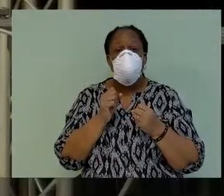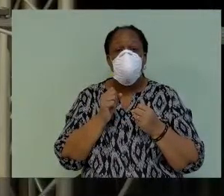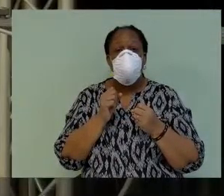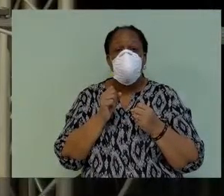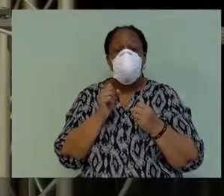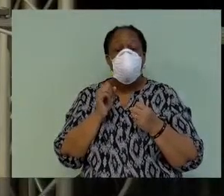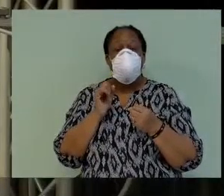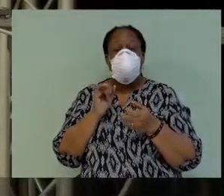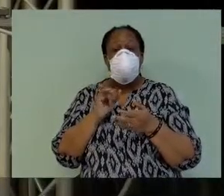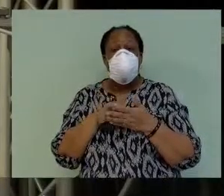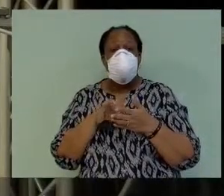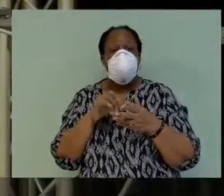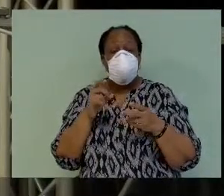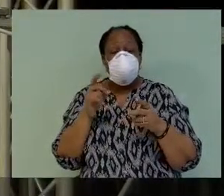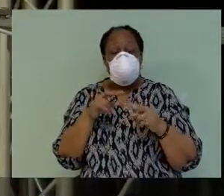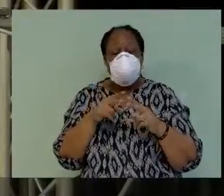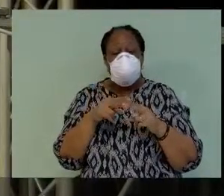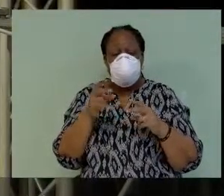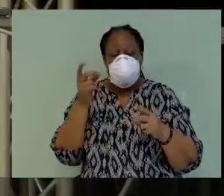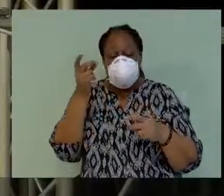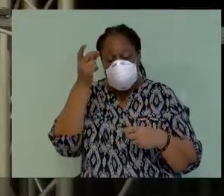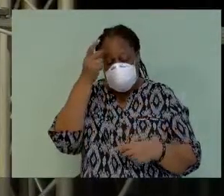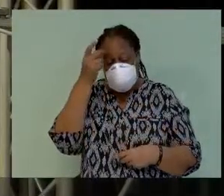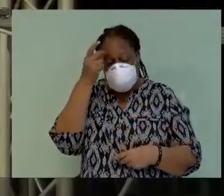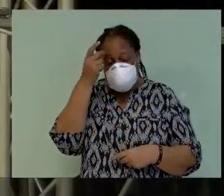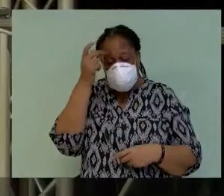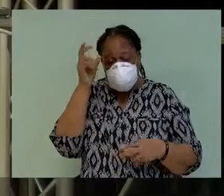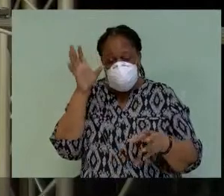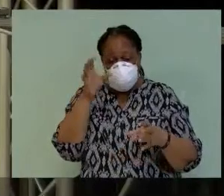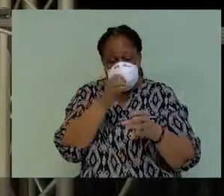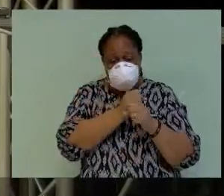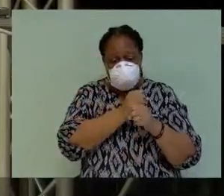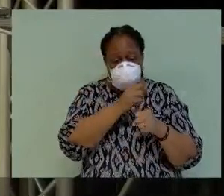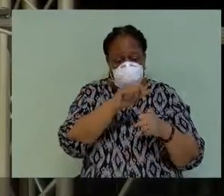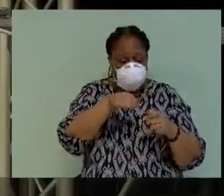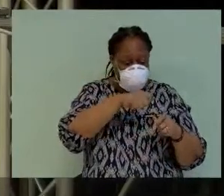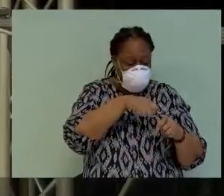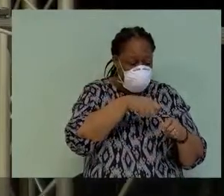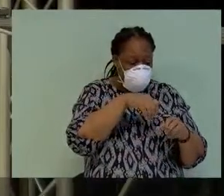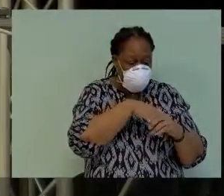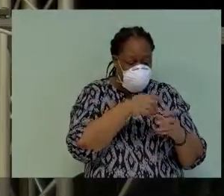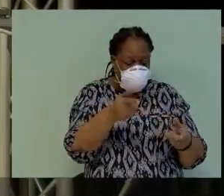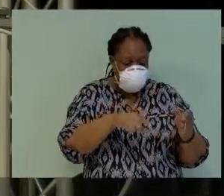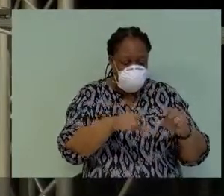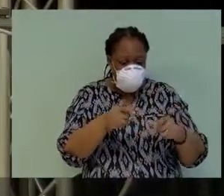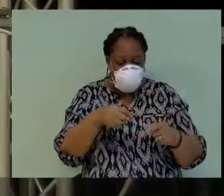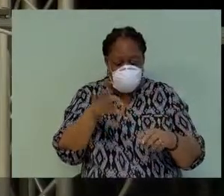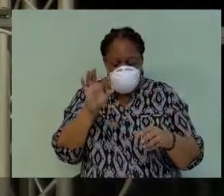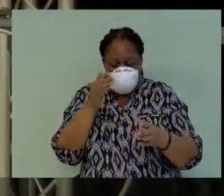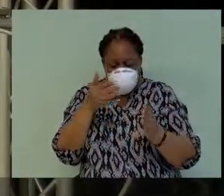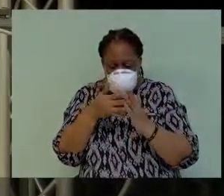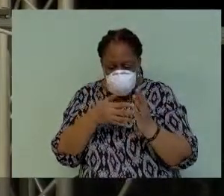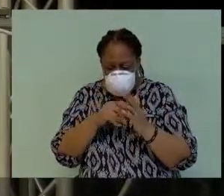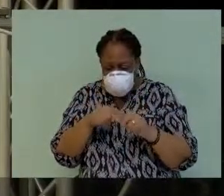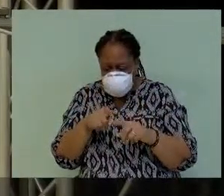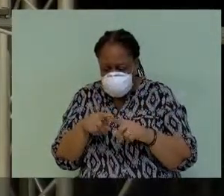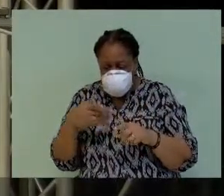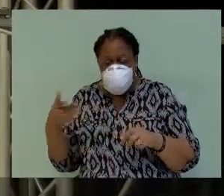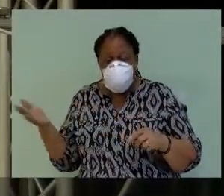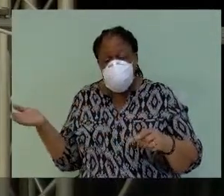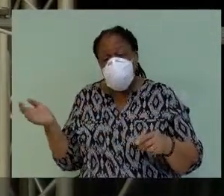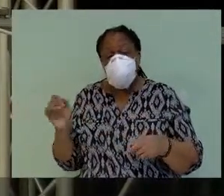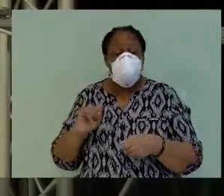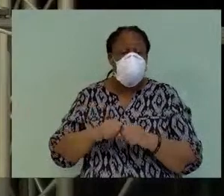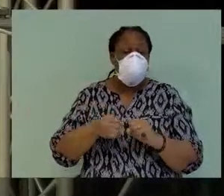the virus from these samples, they were unable to because they were really dead viral particles. 2, the test could have been compromised, and so there